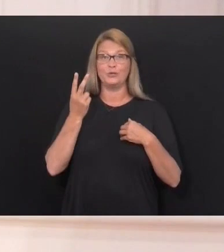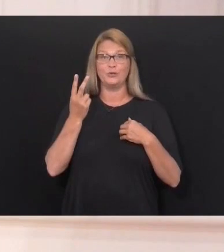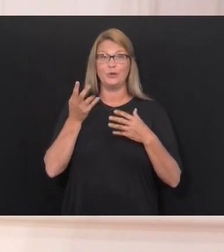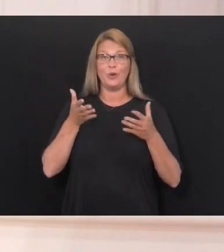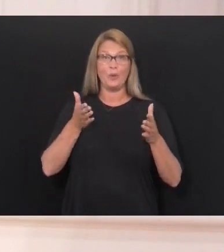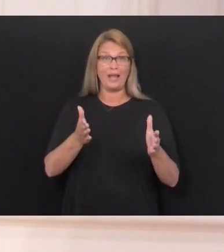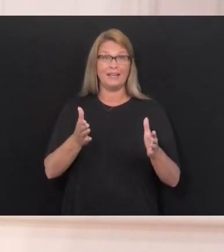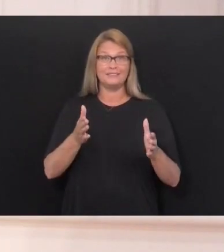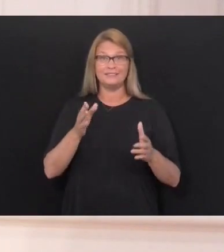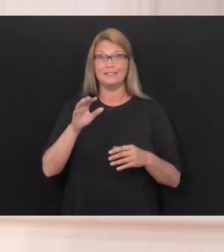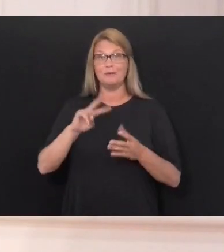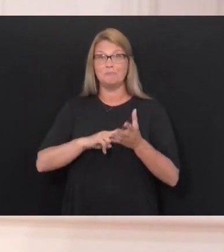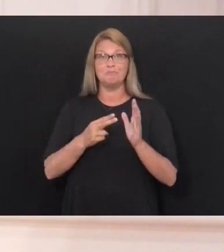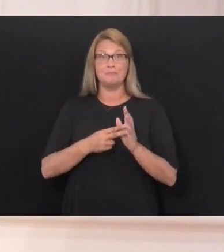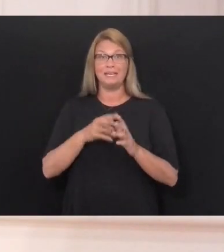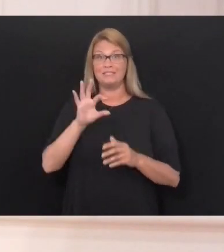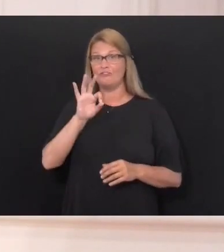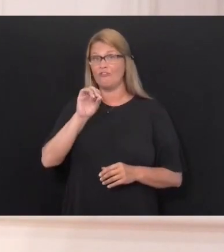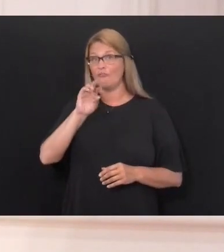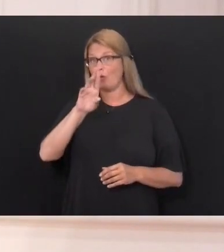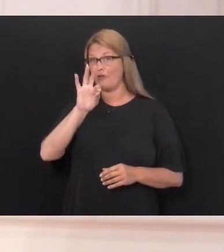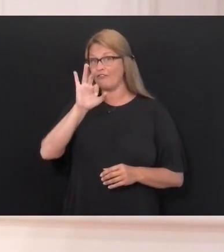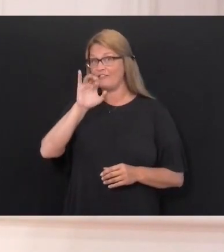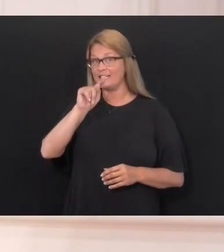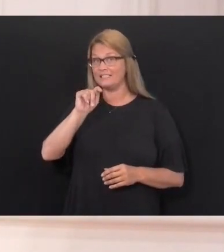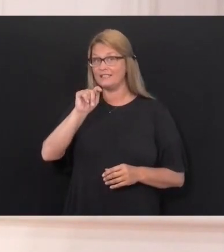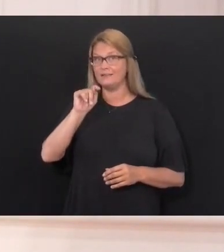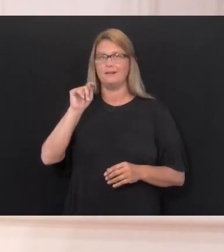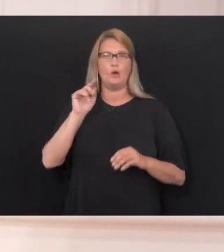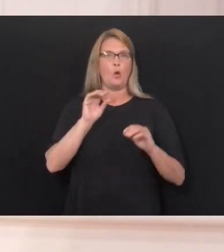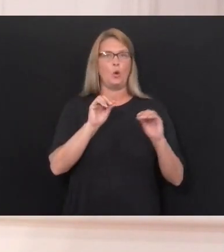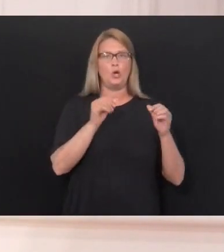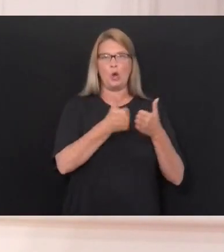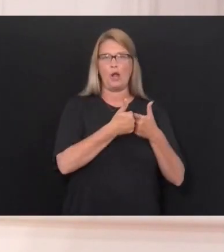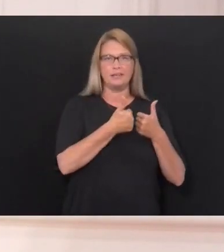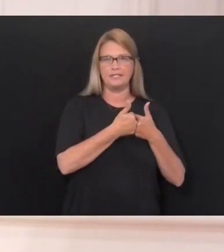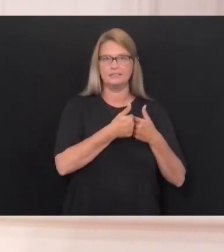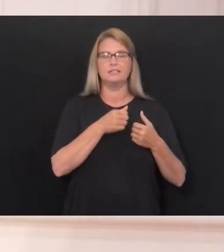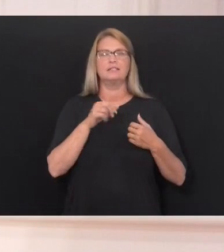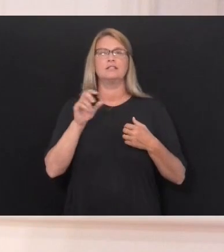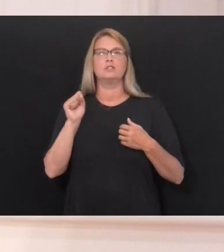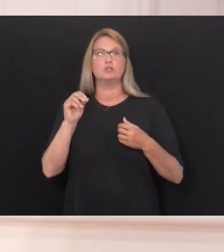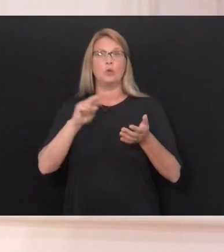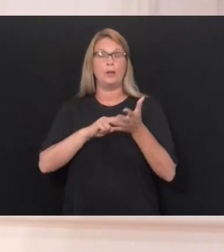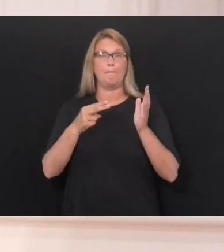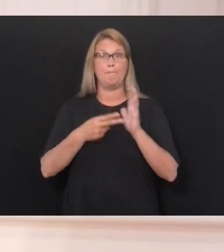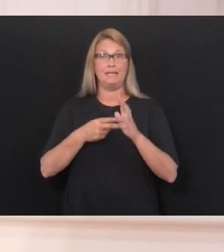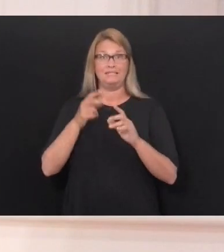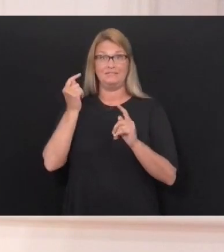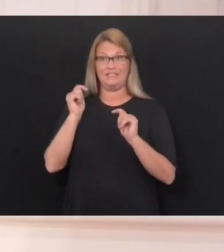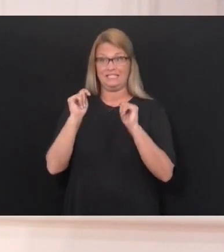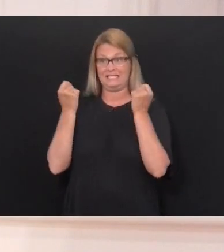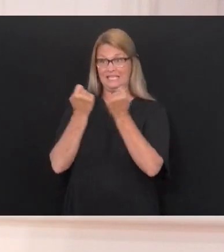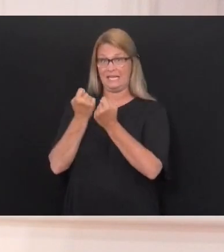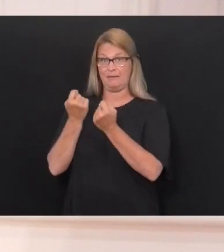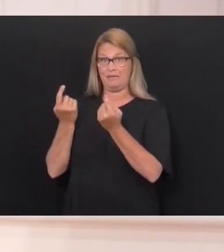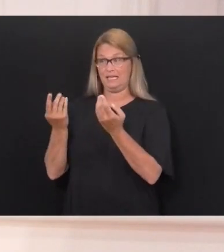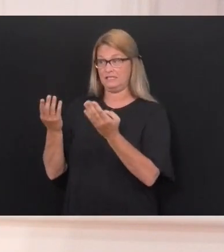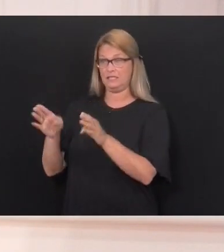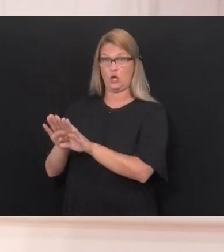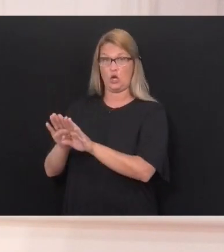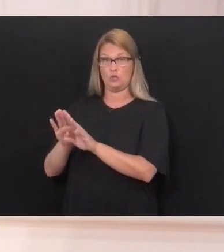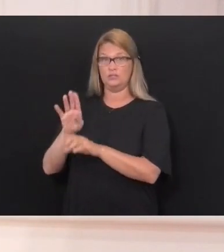me, because you asked several parts of questions here, if you were to ask me, could we go today? If today